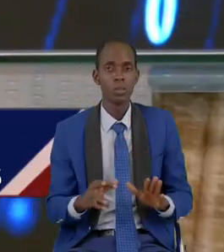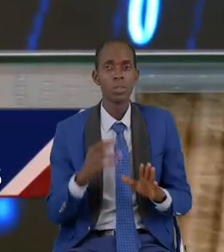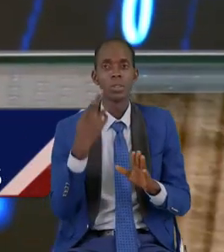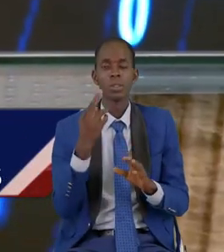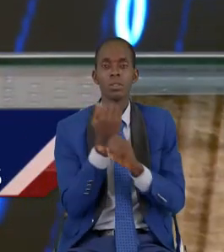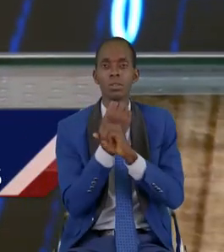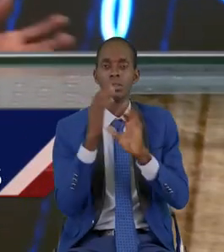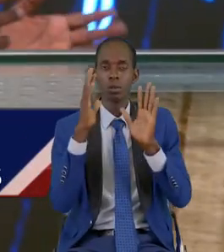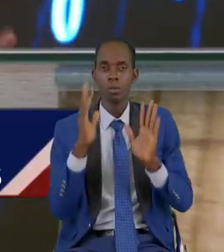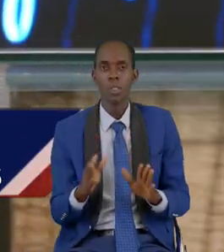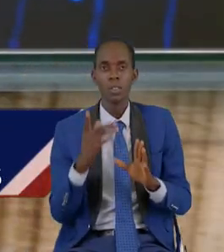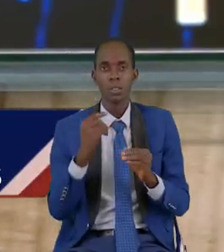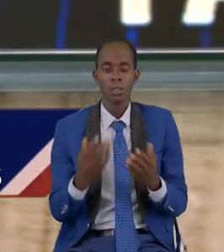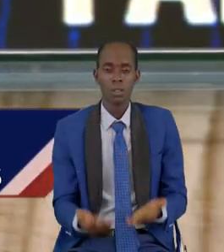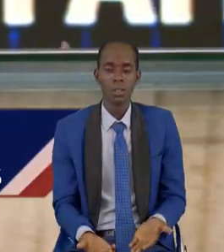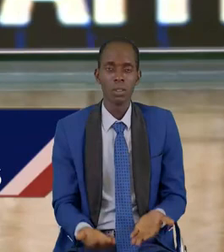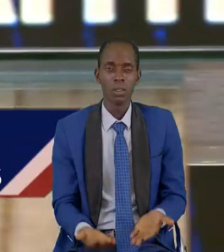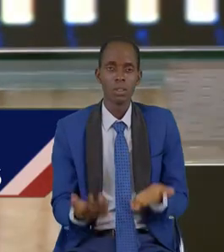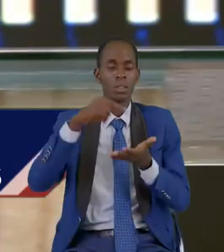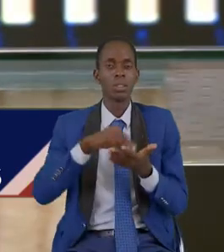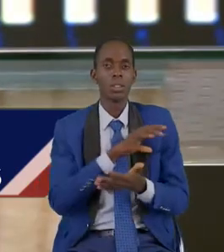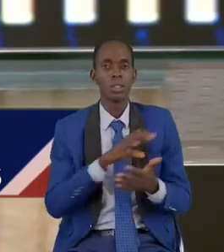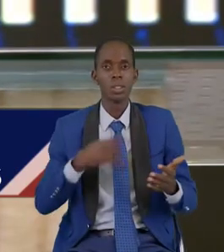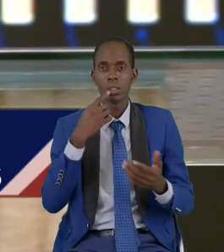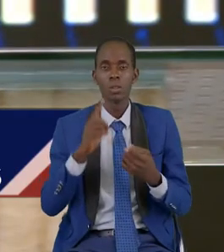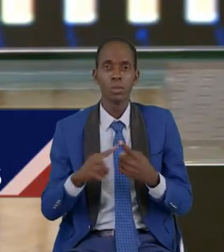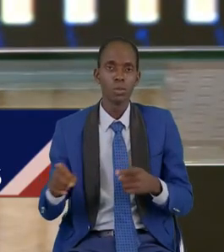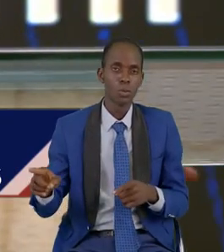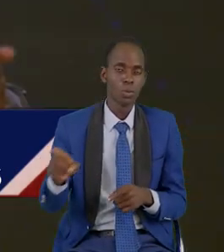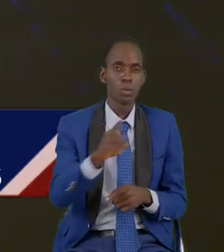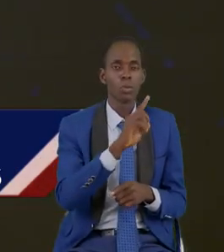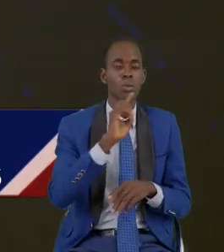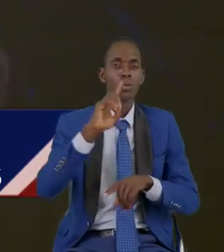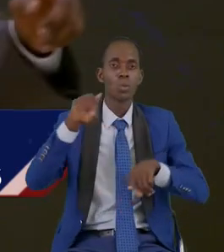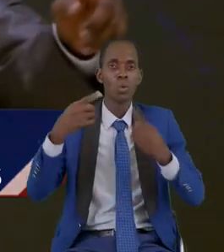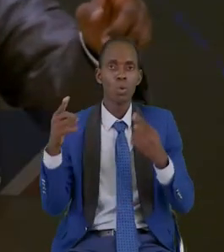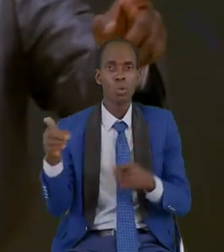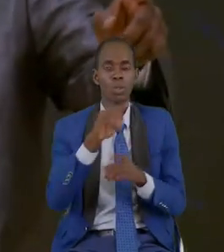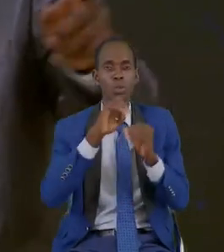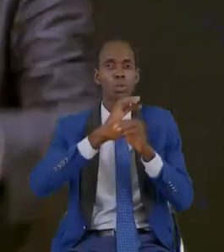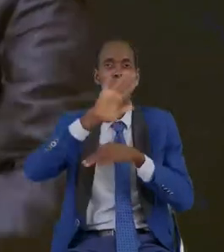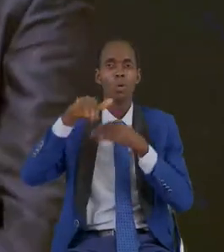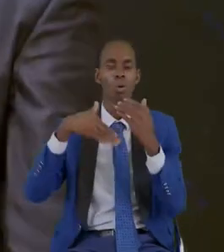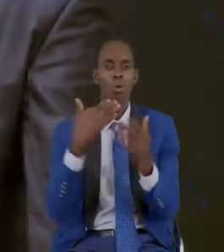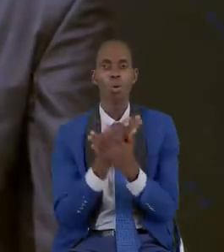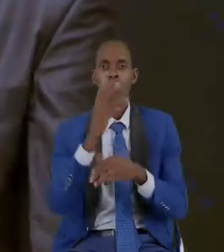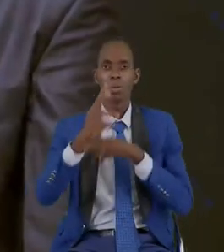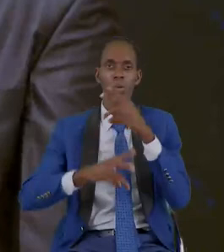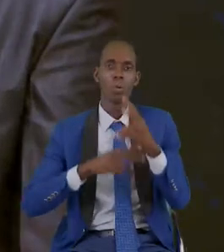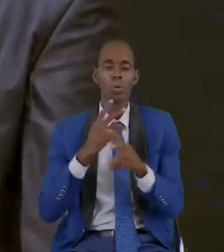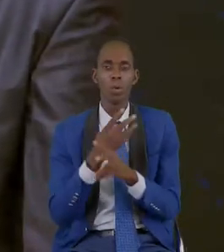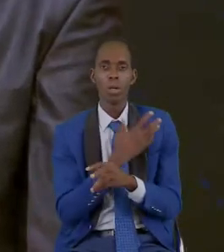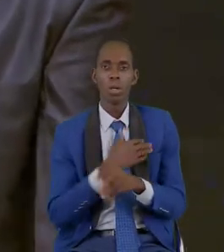resurrected Christ, and he said unto them, go ye into all the world and preach